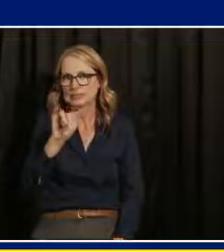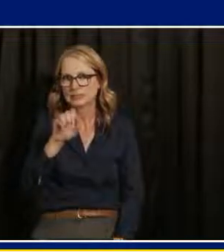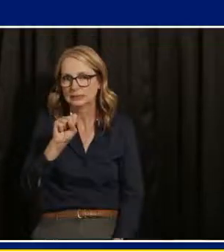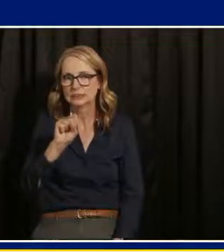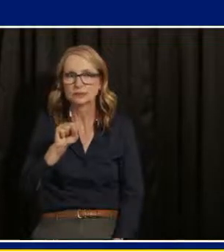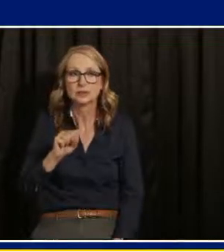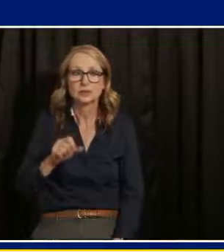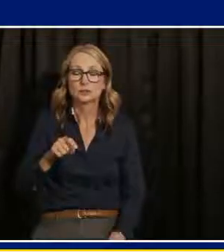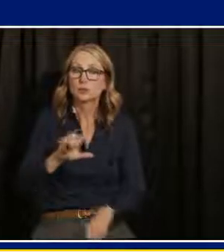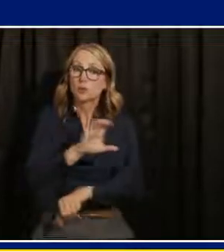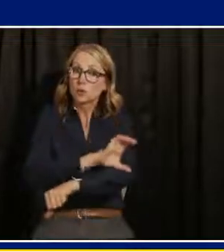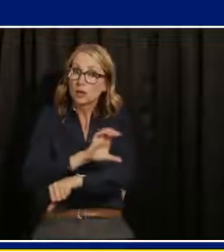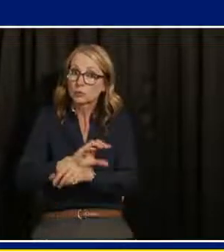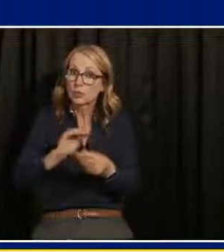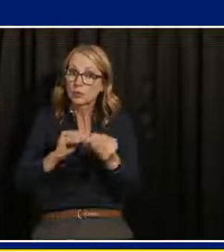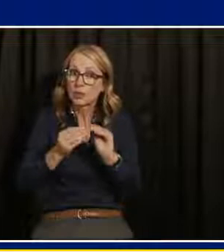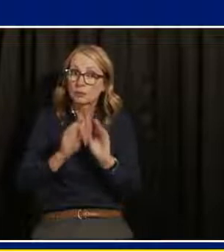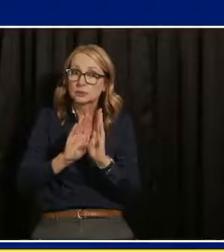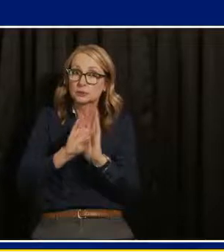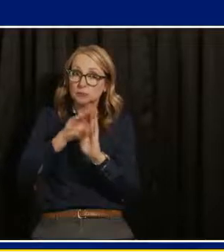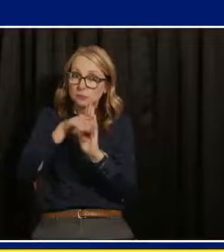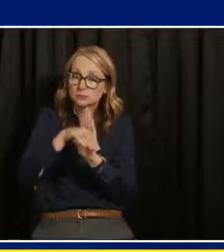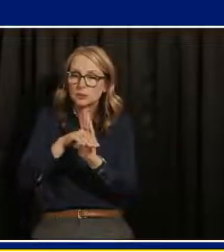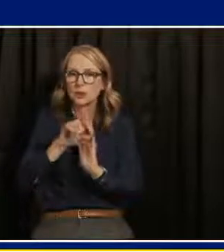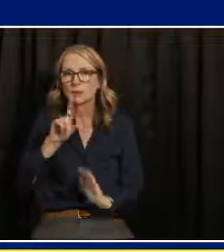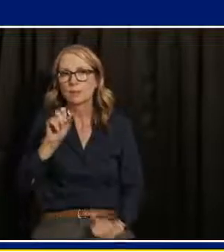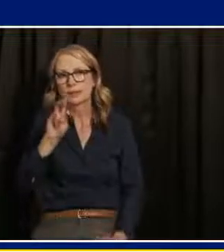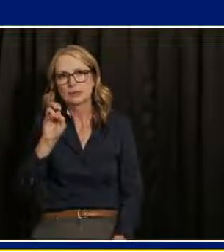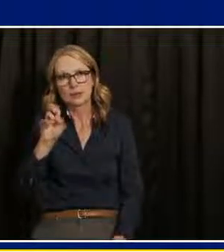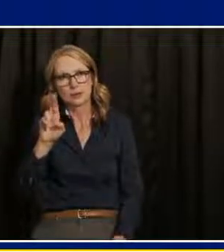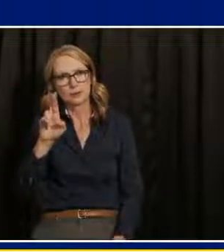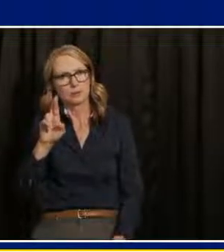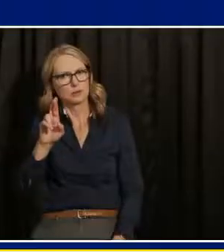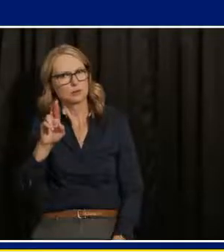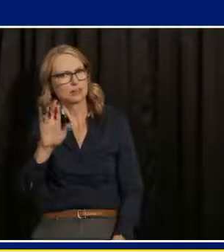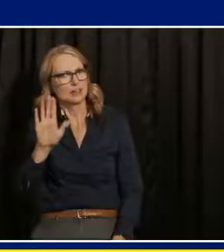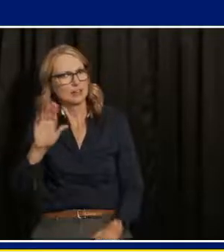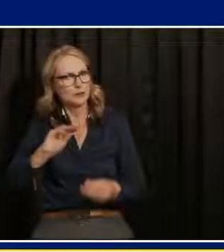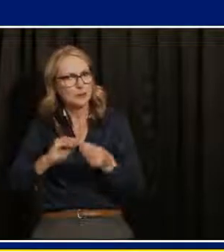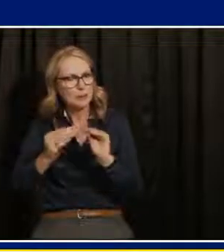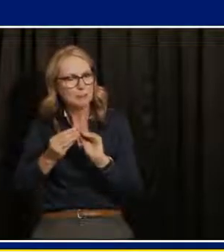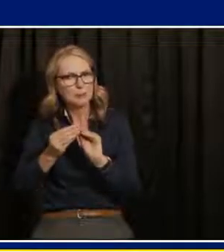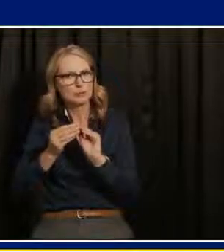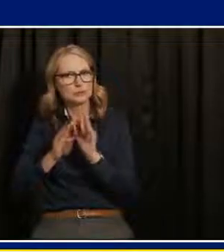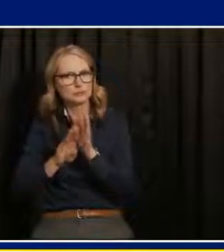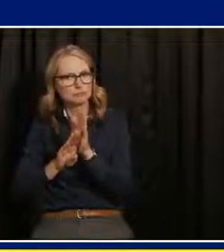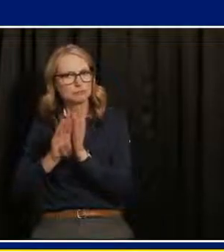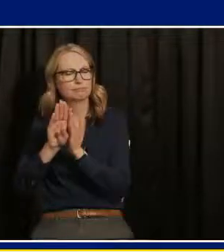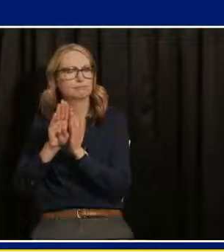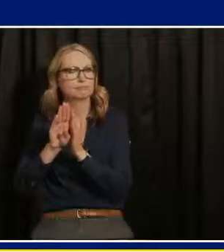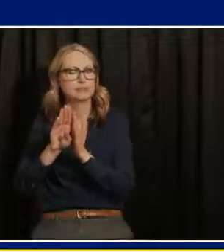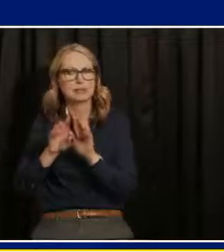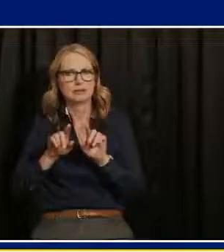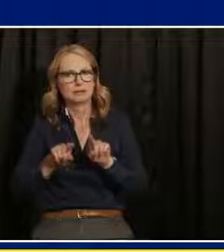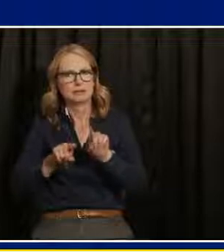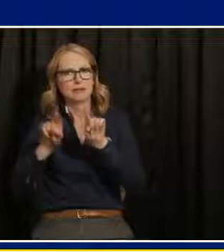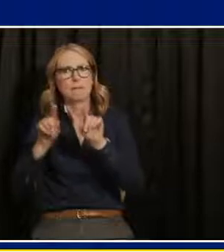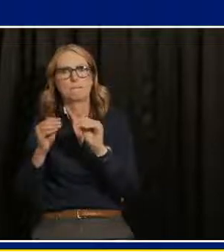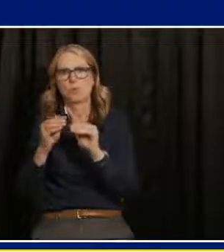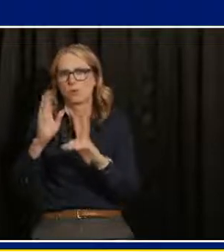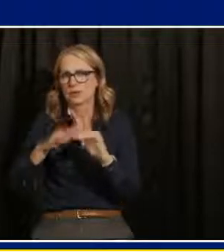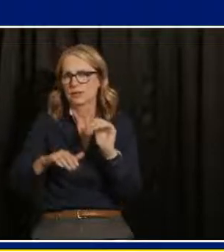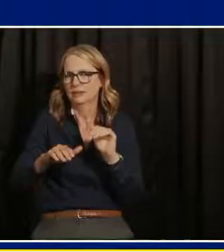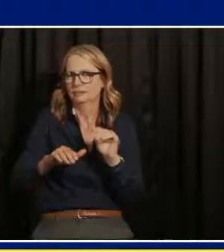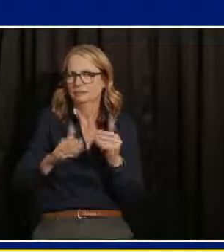to go down, we do see that Larimer County's rates continue to be slightly elevated above the state rate, but Weld County's rates